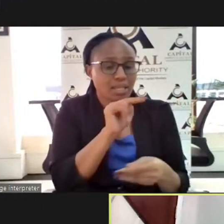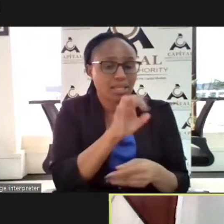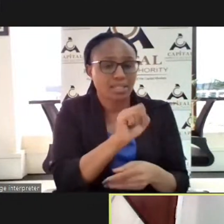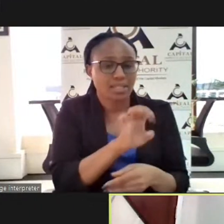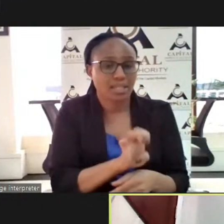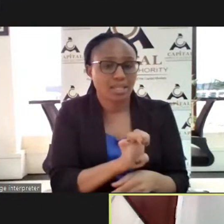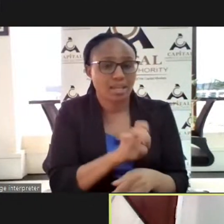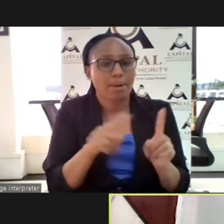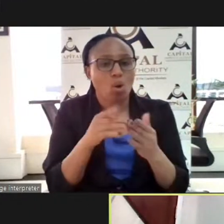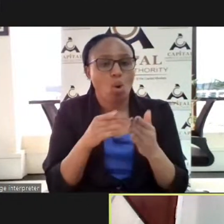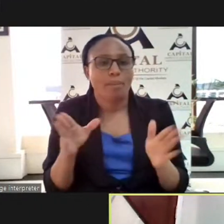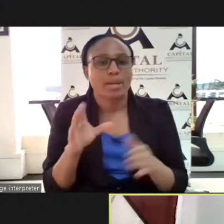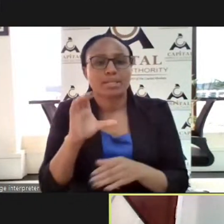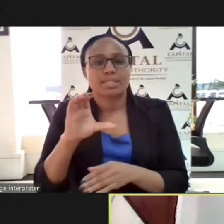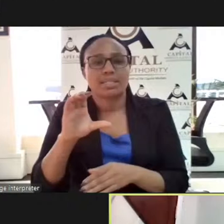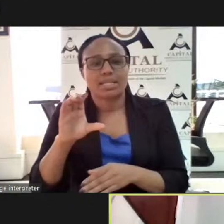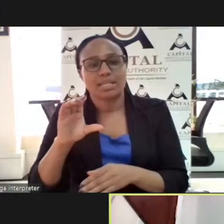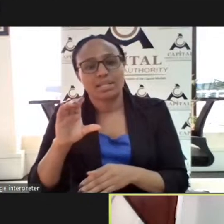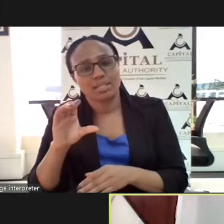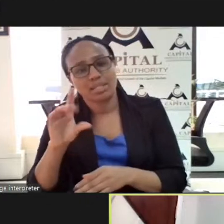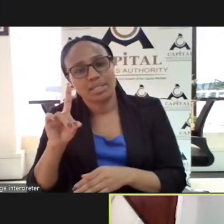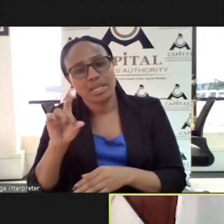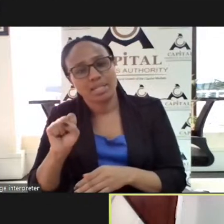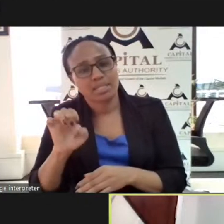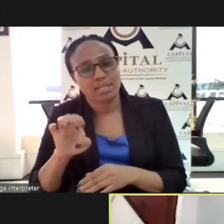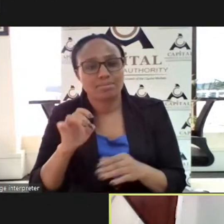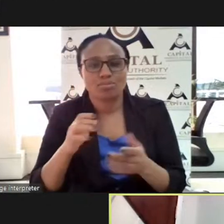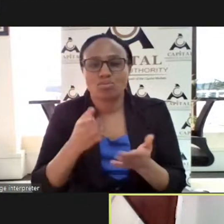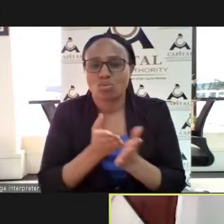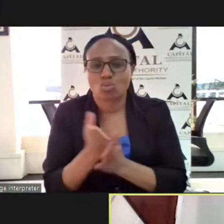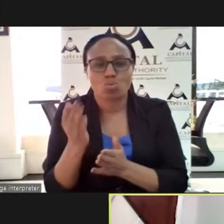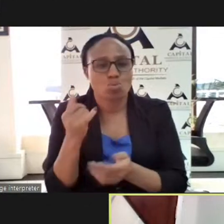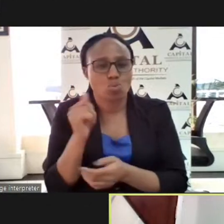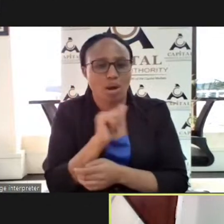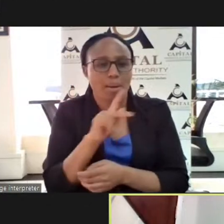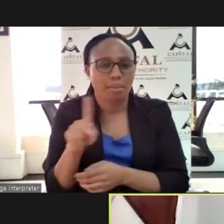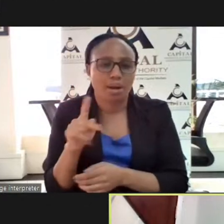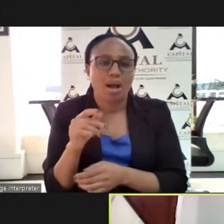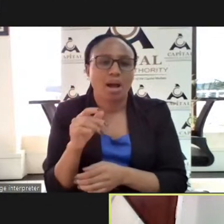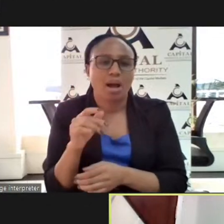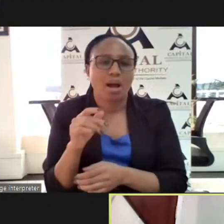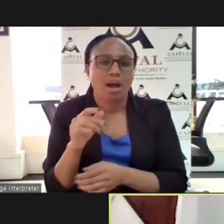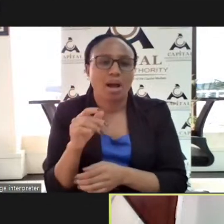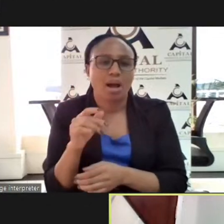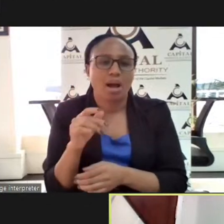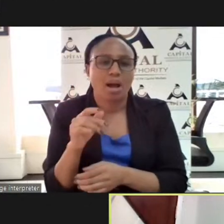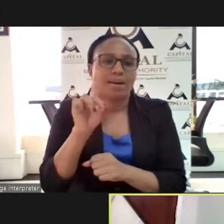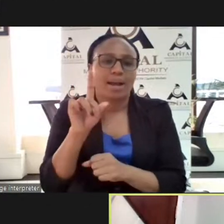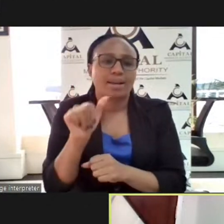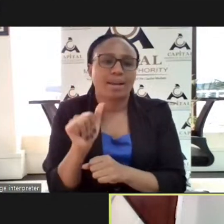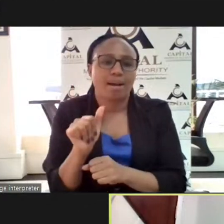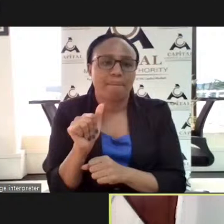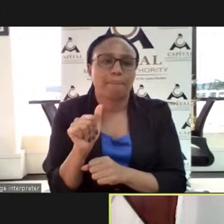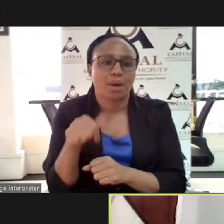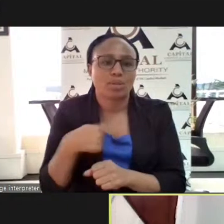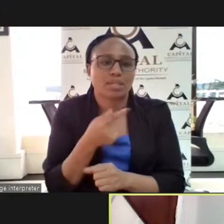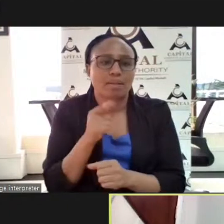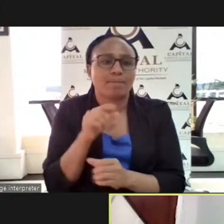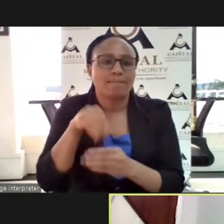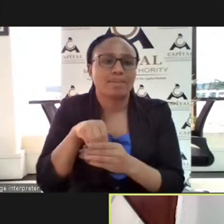CDSC, either through a broker app. So I work at Faida Investment Bank, which is a stockbroker and an investment bank.